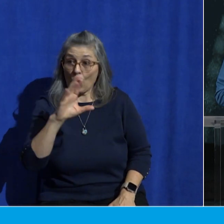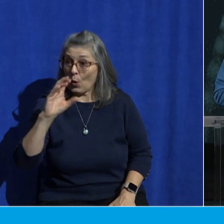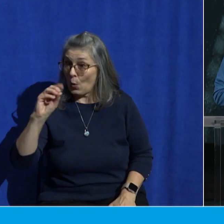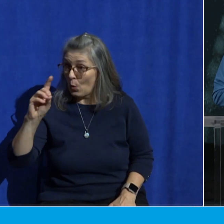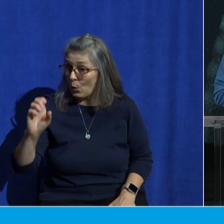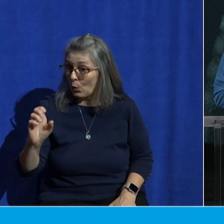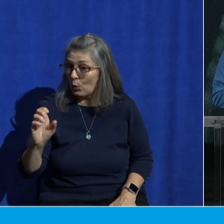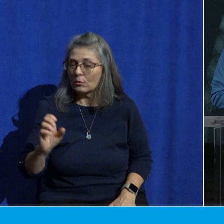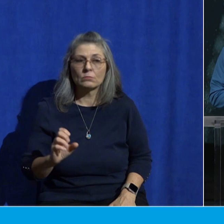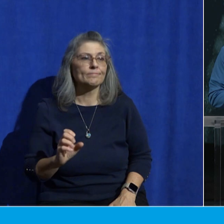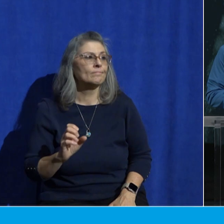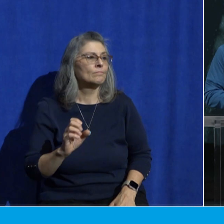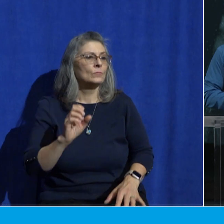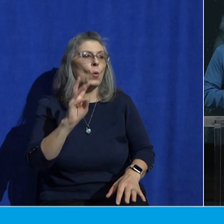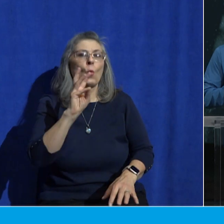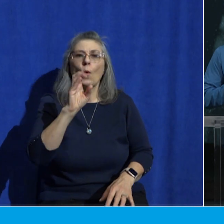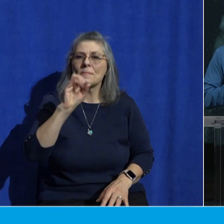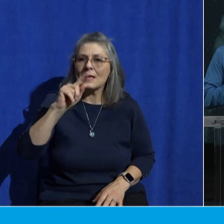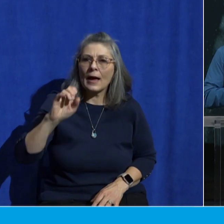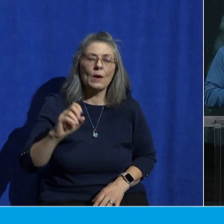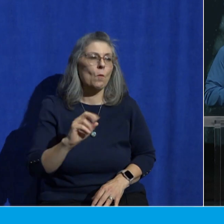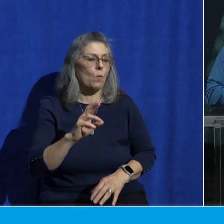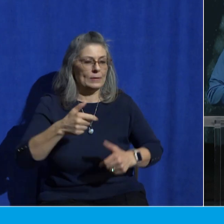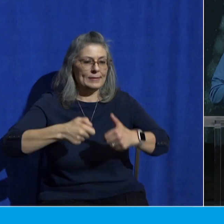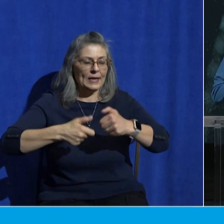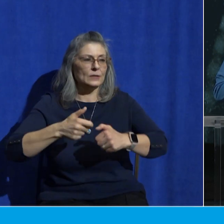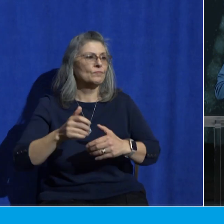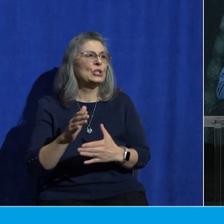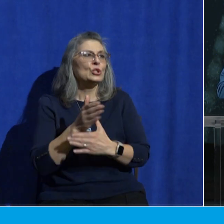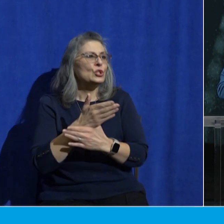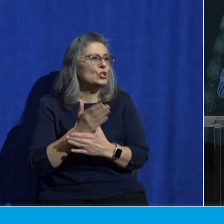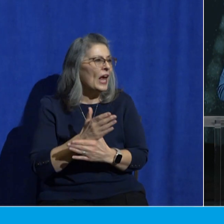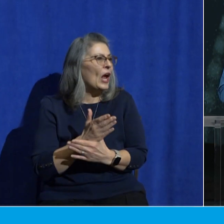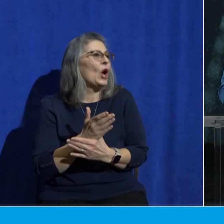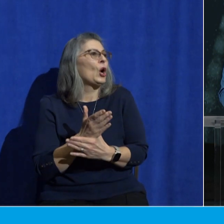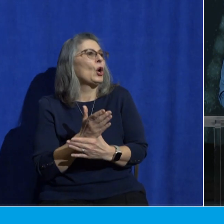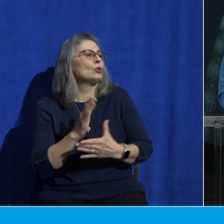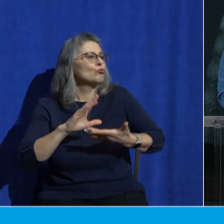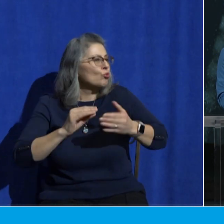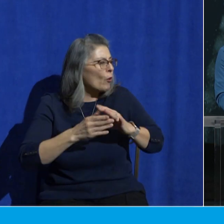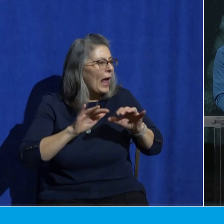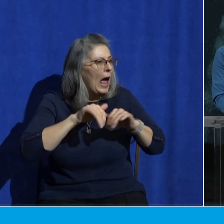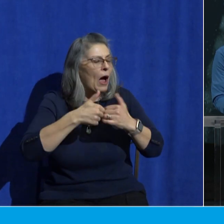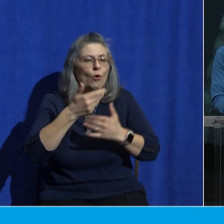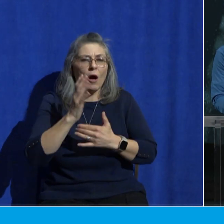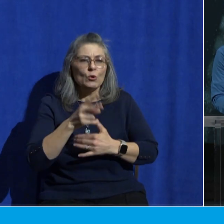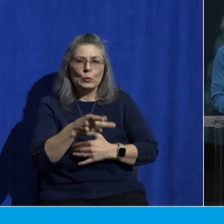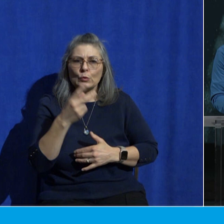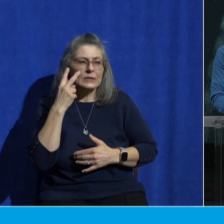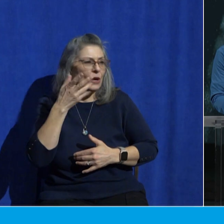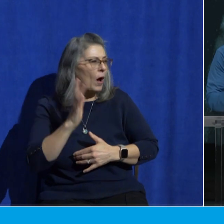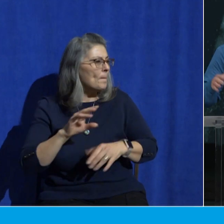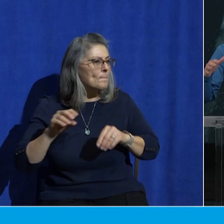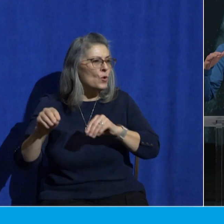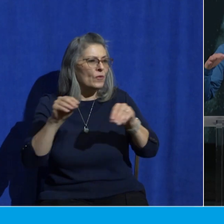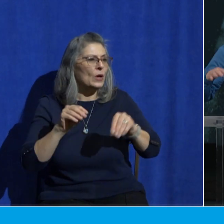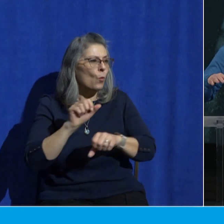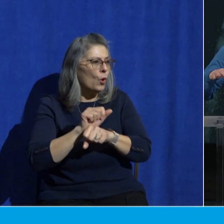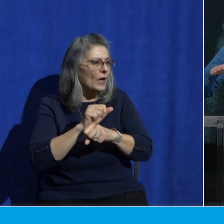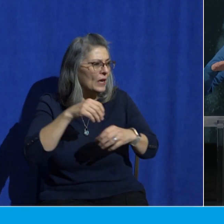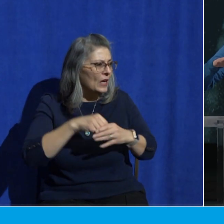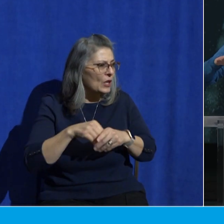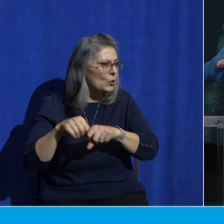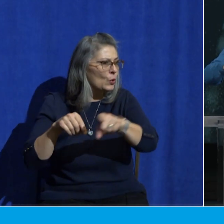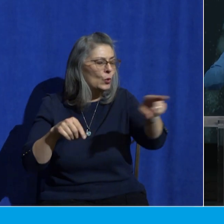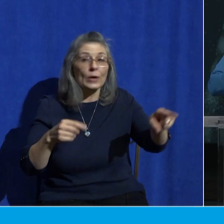text, share to that number. Share stories of how you see God moving among us